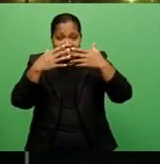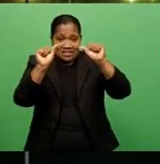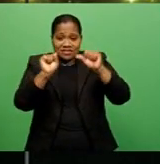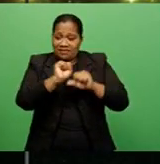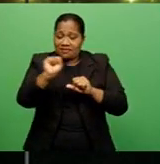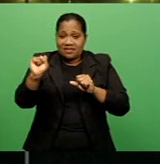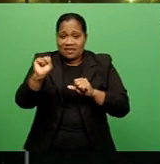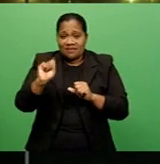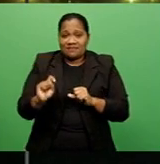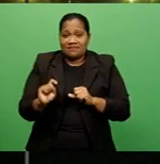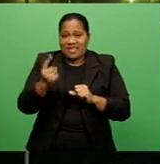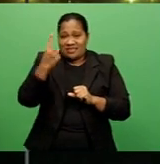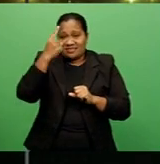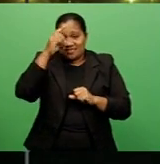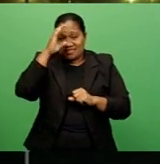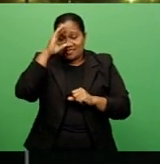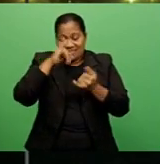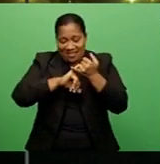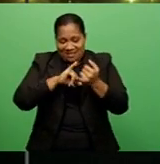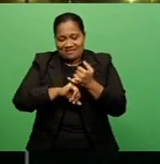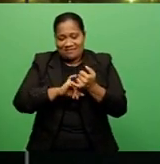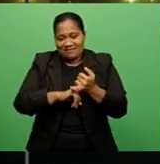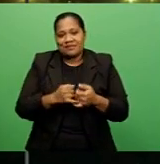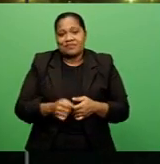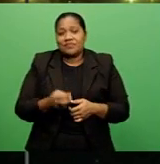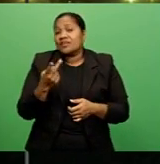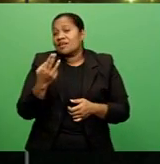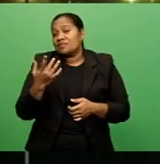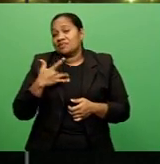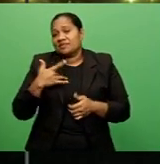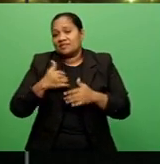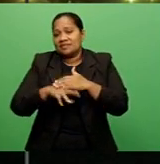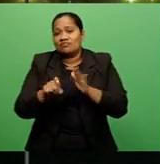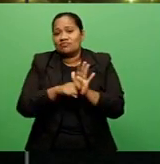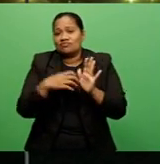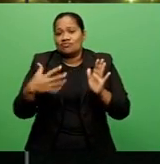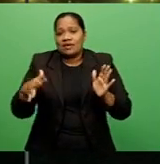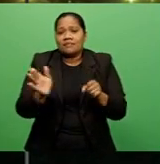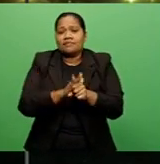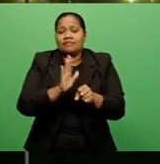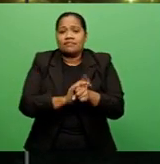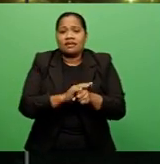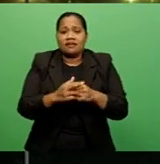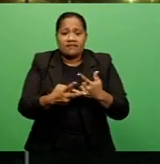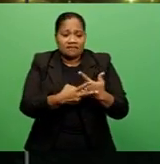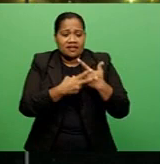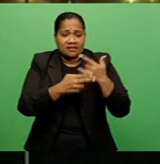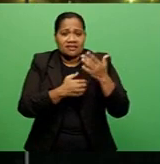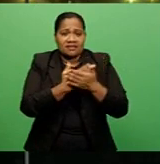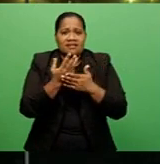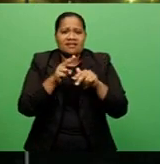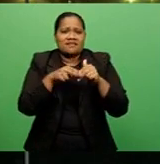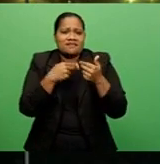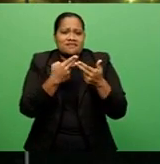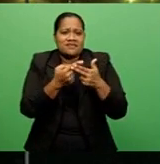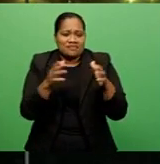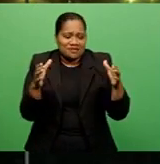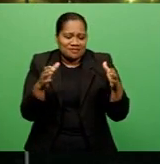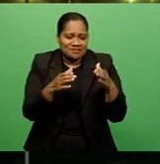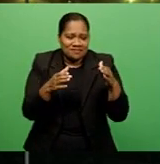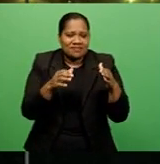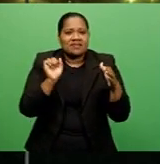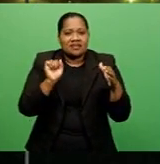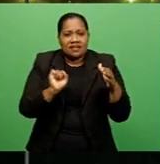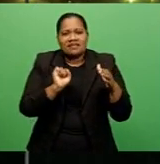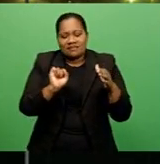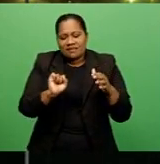eldest son as well. A couple who resides in Raiwai made Valentine's Day a family affair this year, despite their father losing